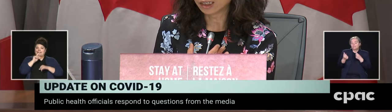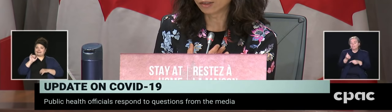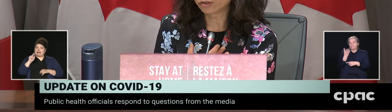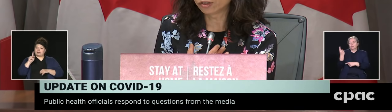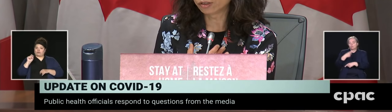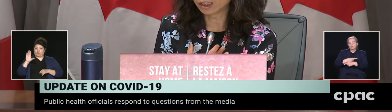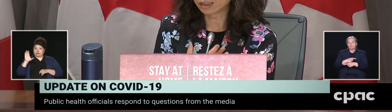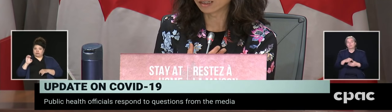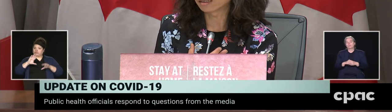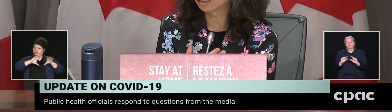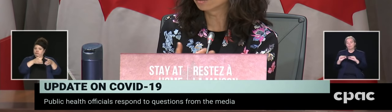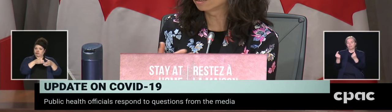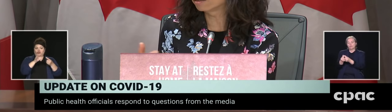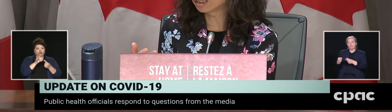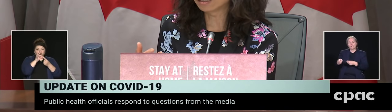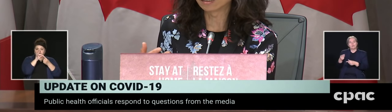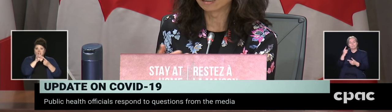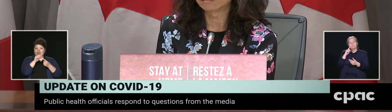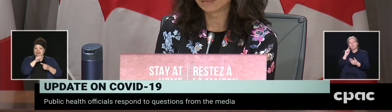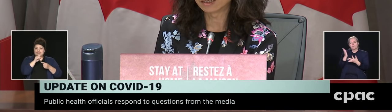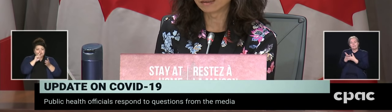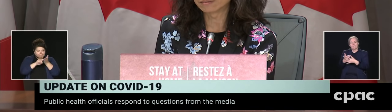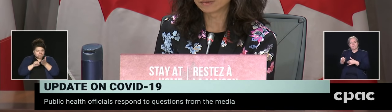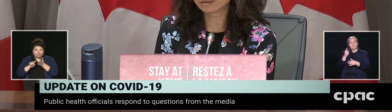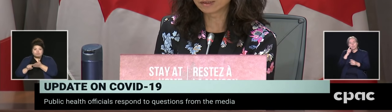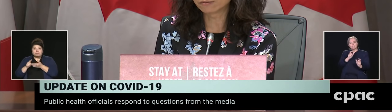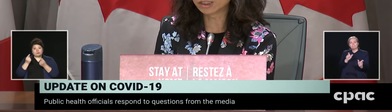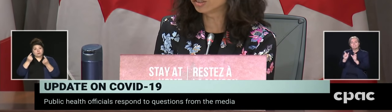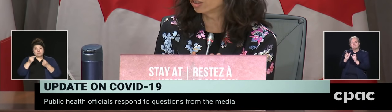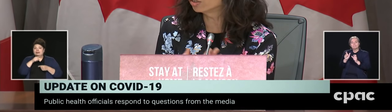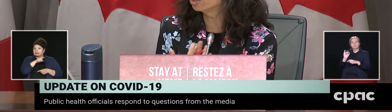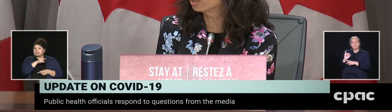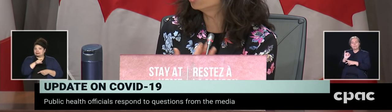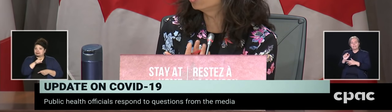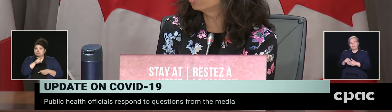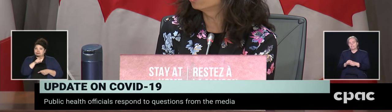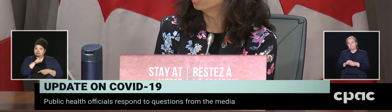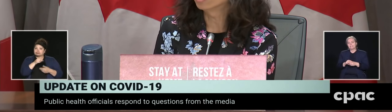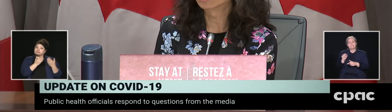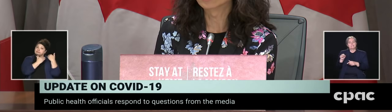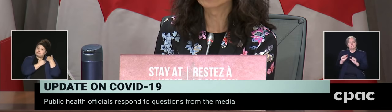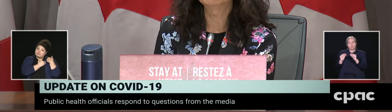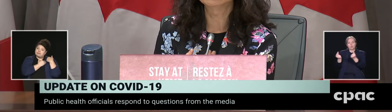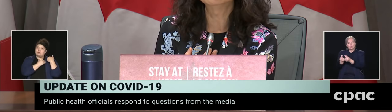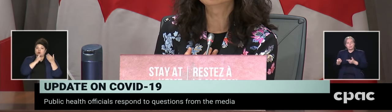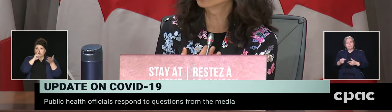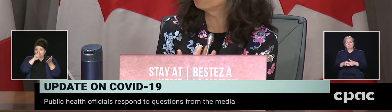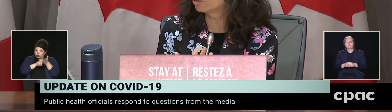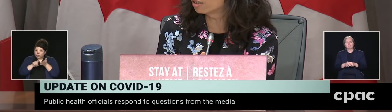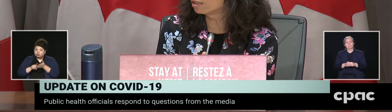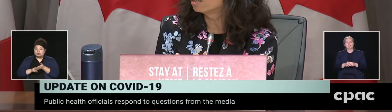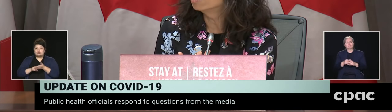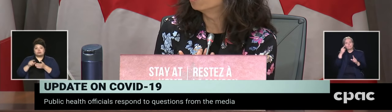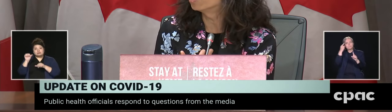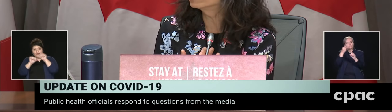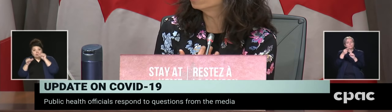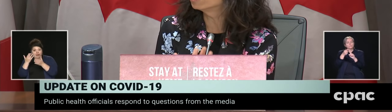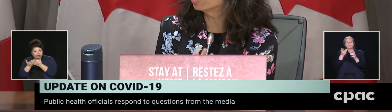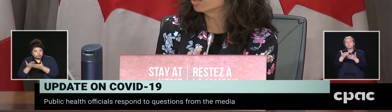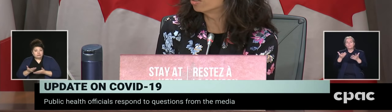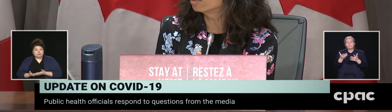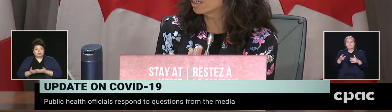force is to conduct the necessary research in order to help us interpret